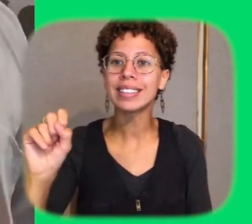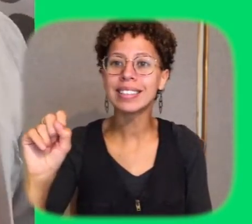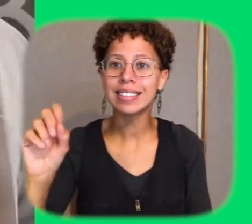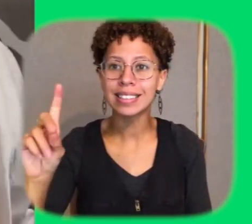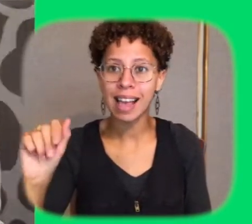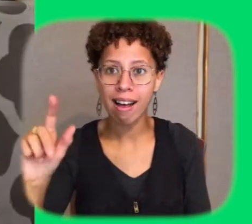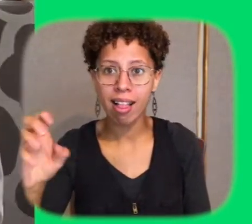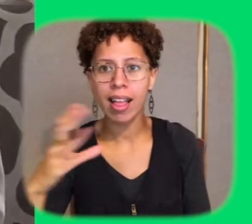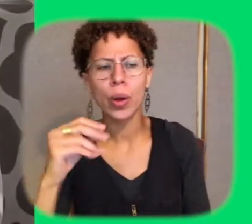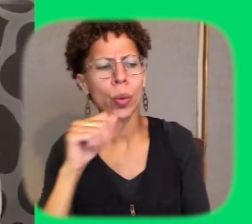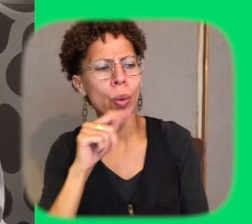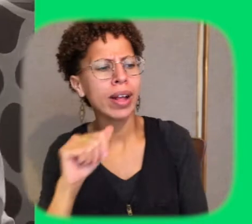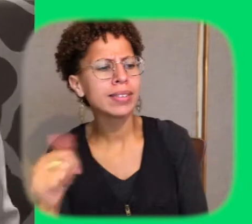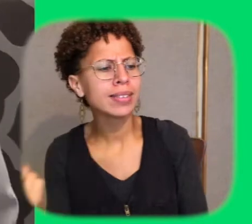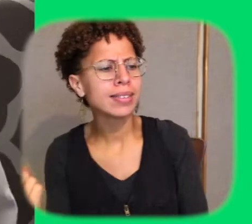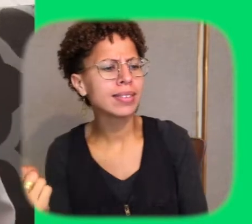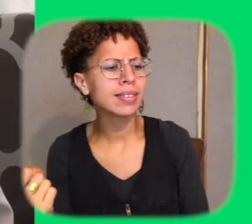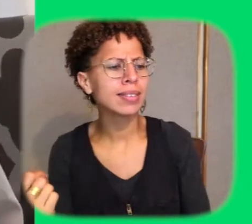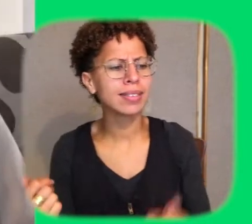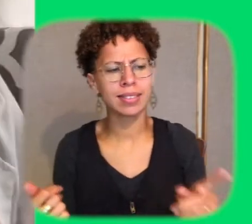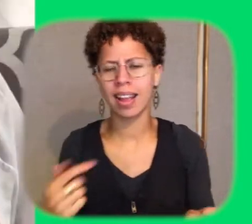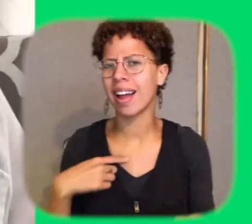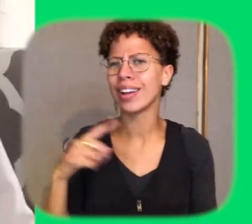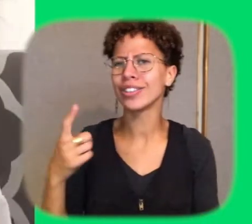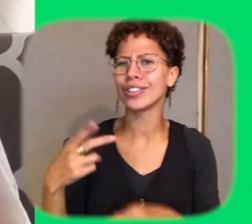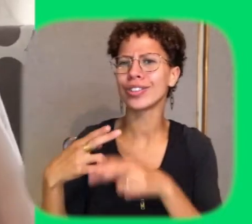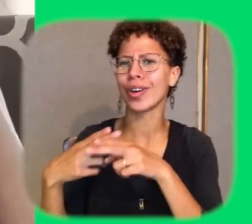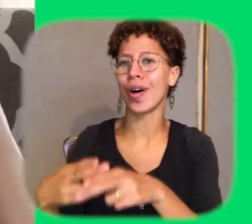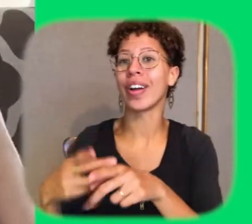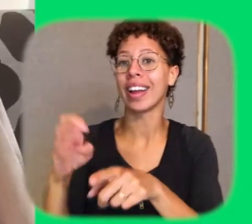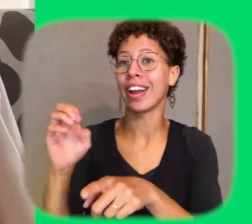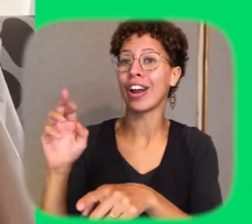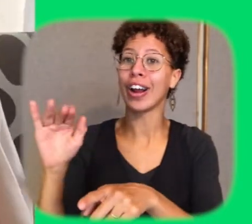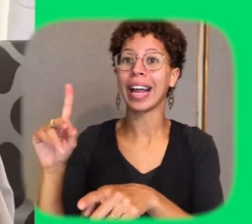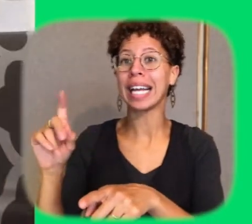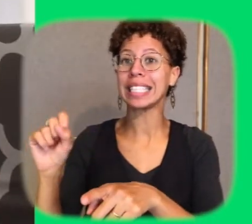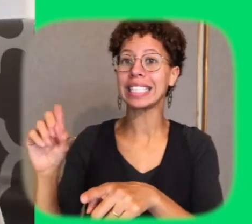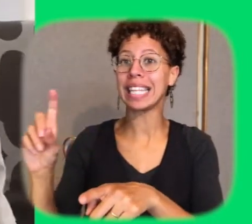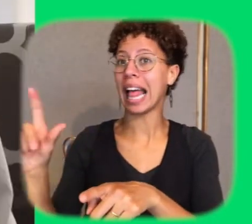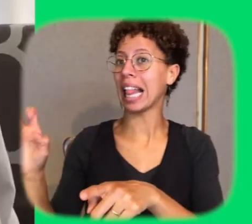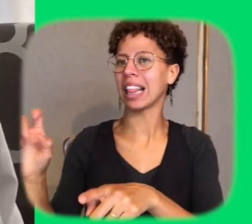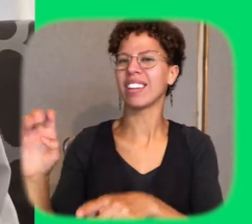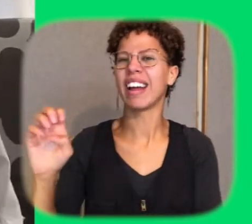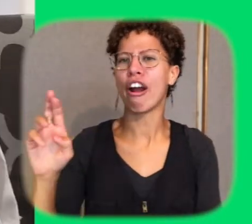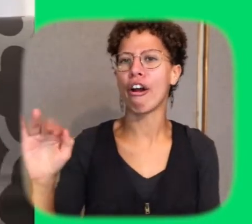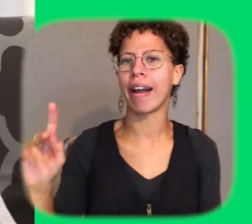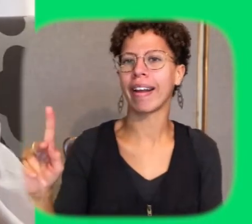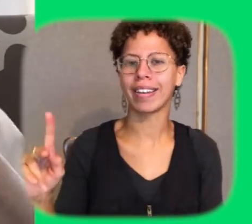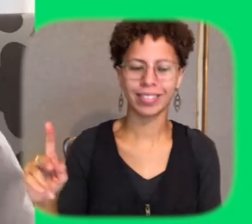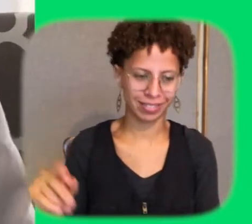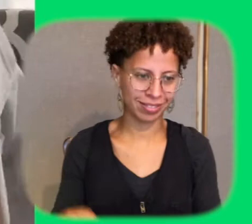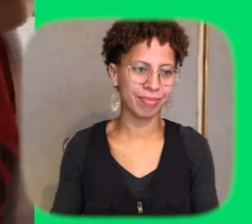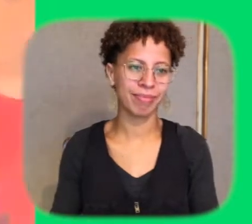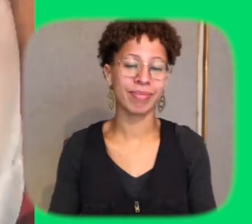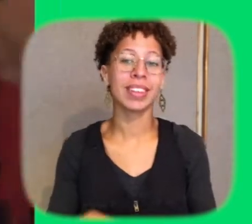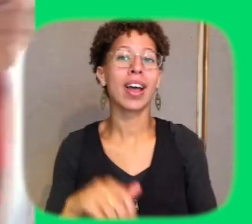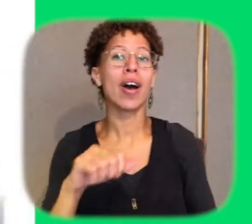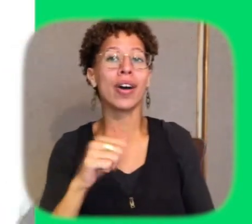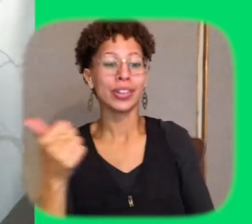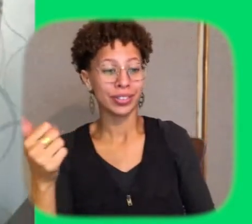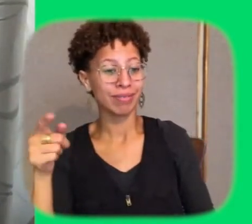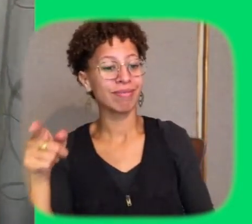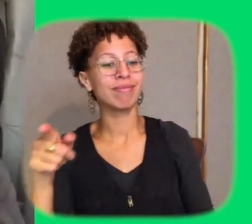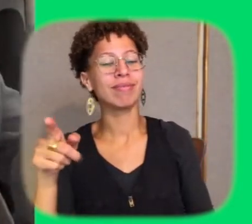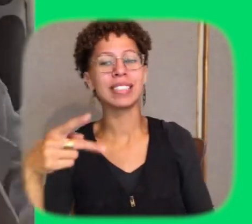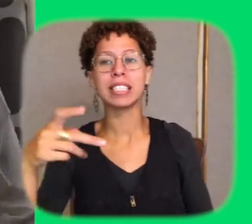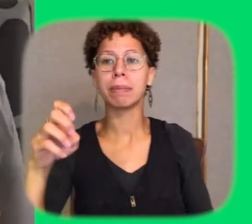I just called that place Eric. And we also have some friends in Pienaar Point, Morgan and Owen. To